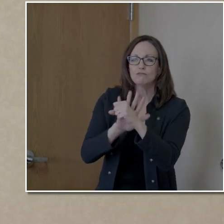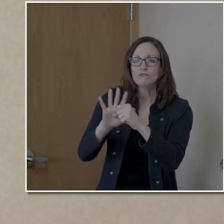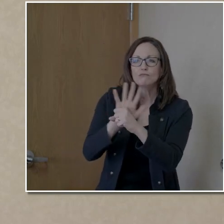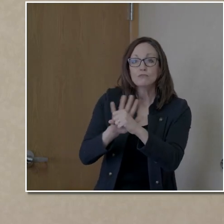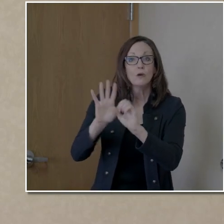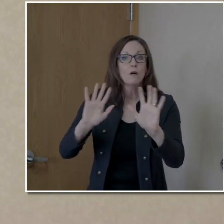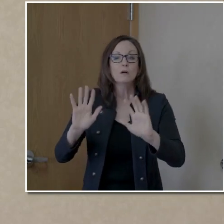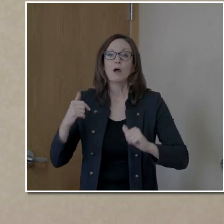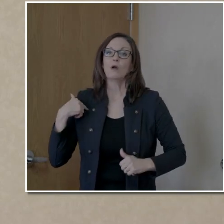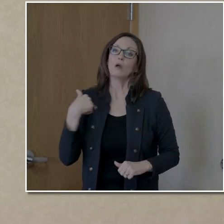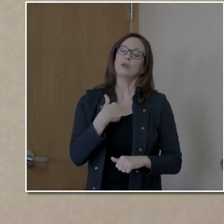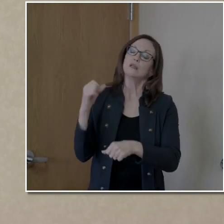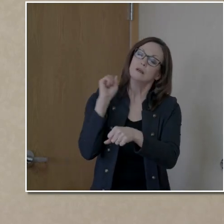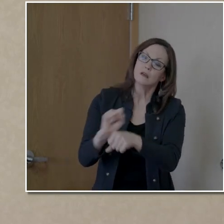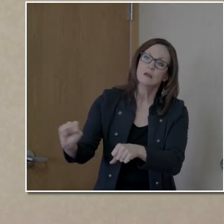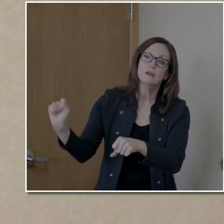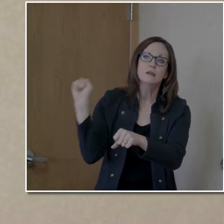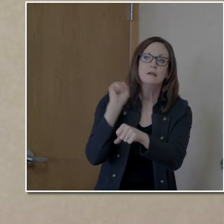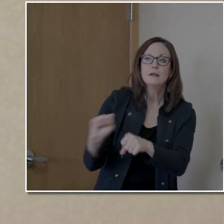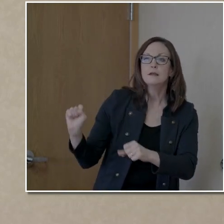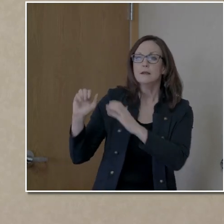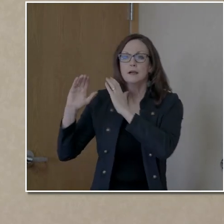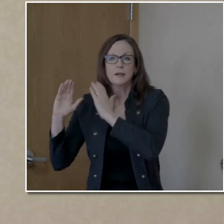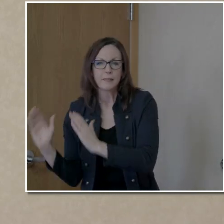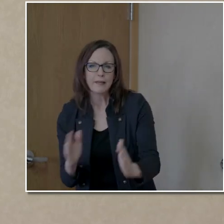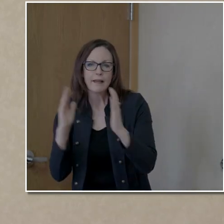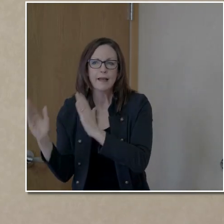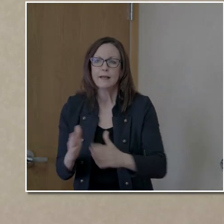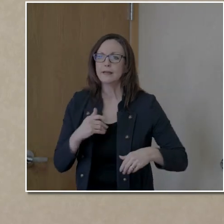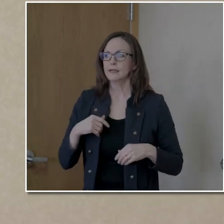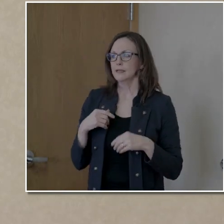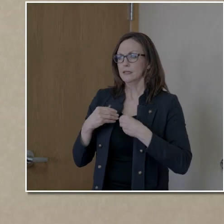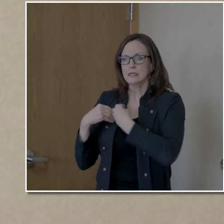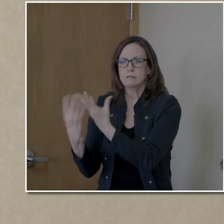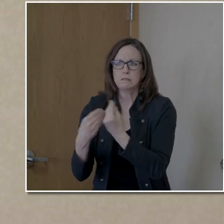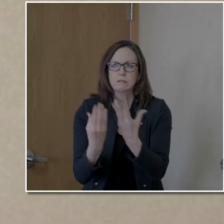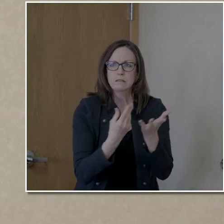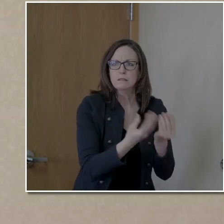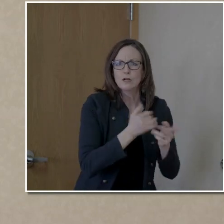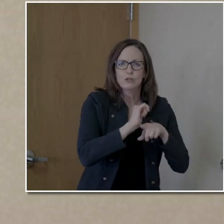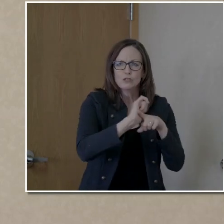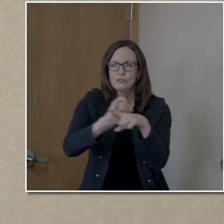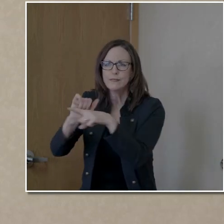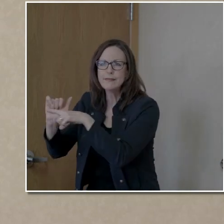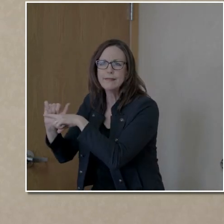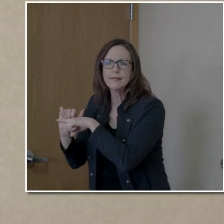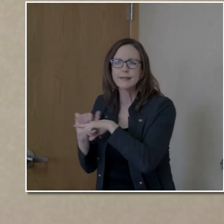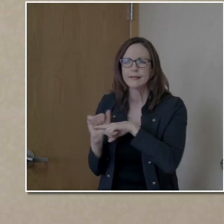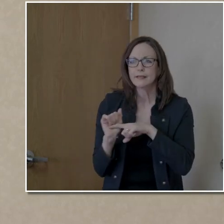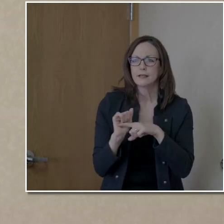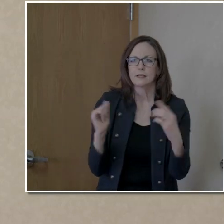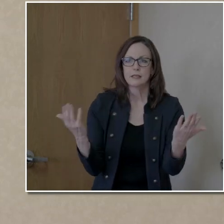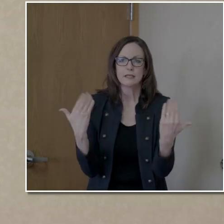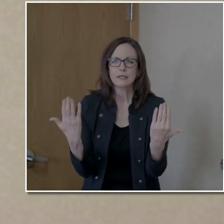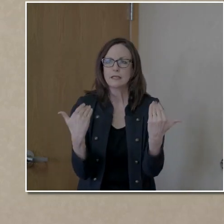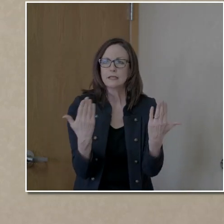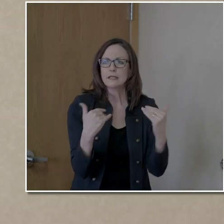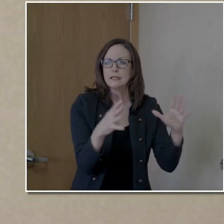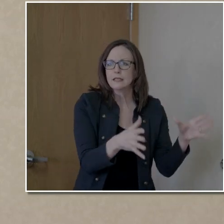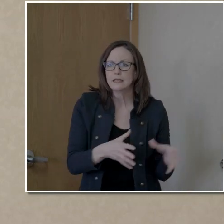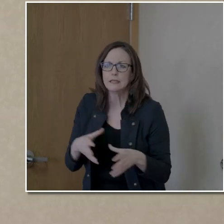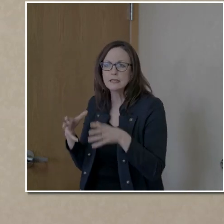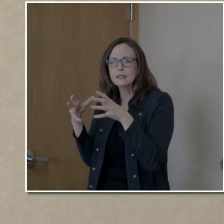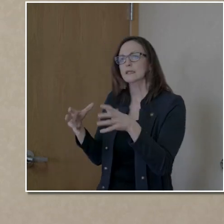I left one of those exercises, I hoped I would never have to actually live through a pandemic response. But here we